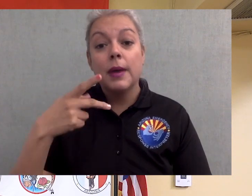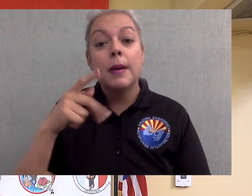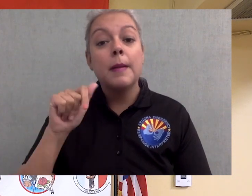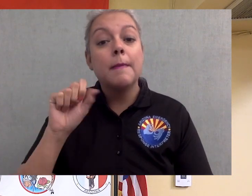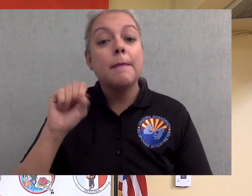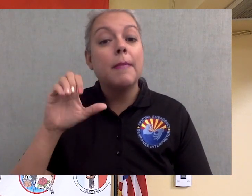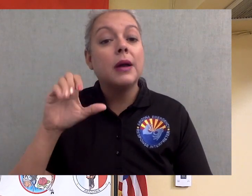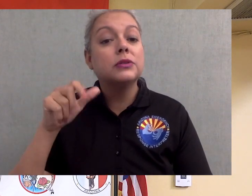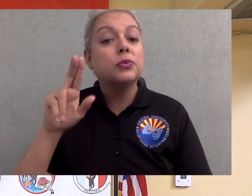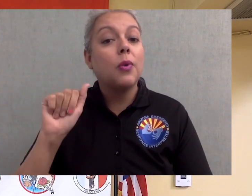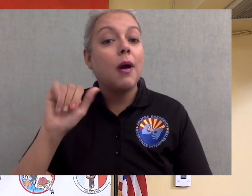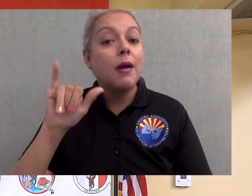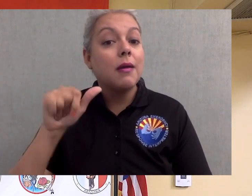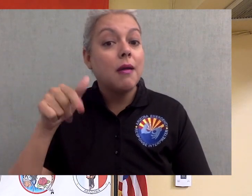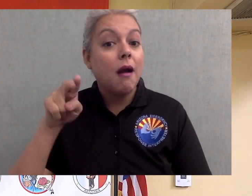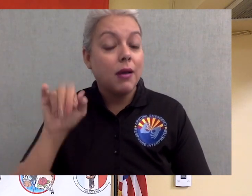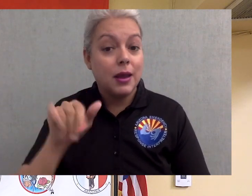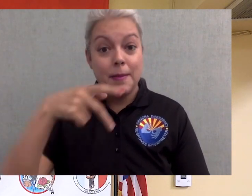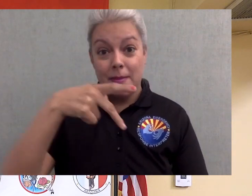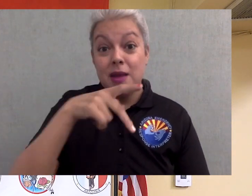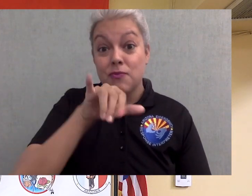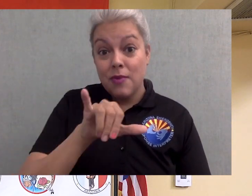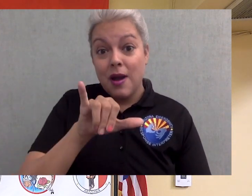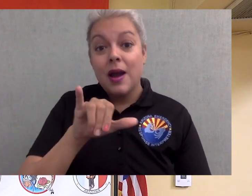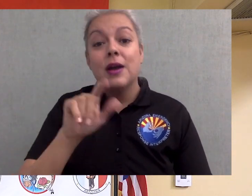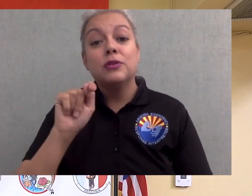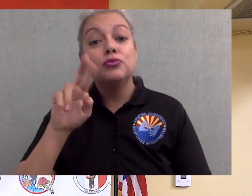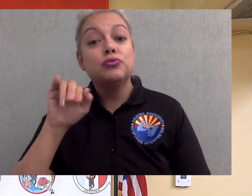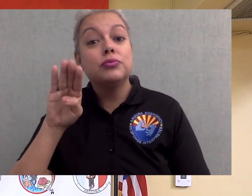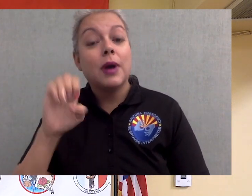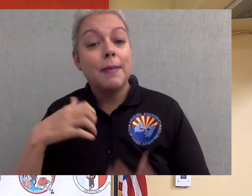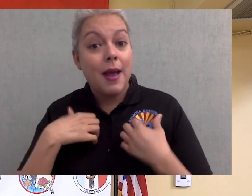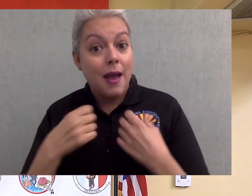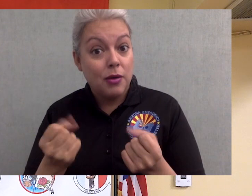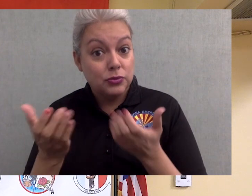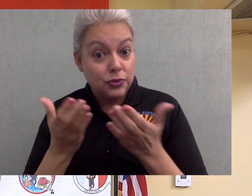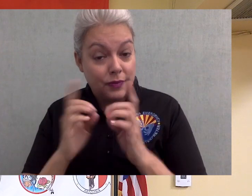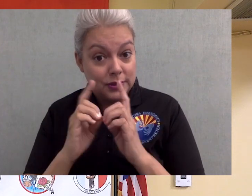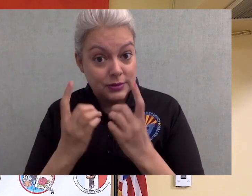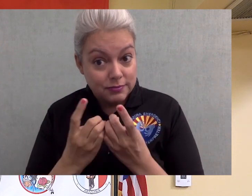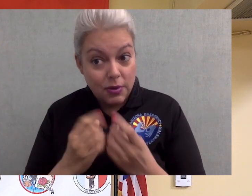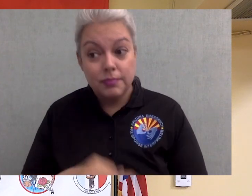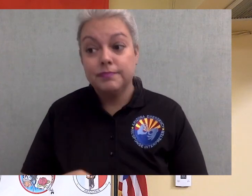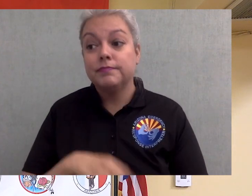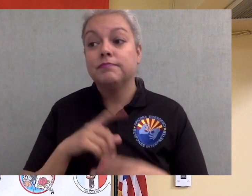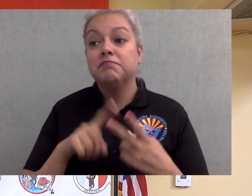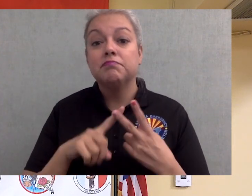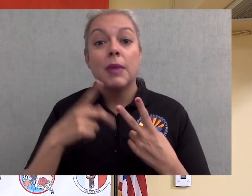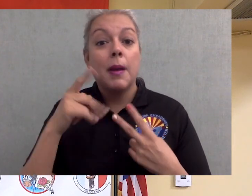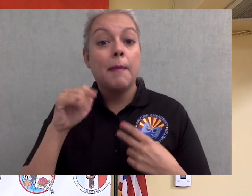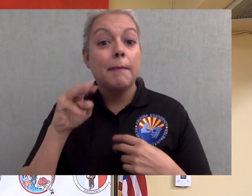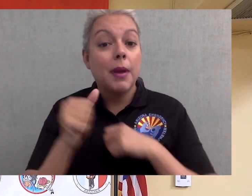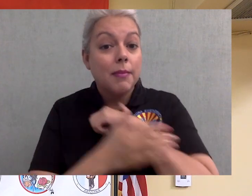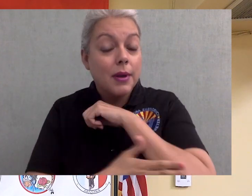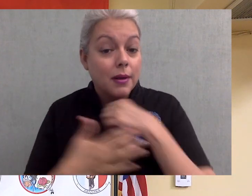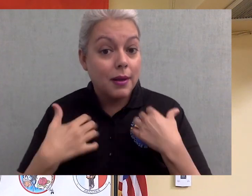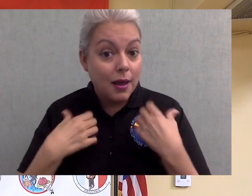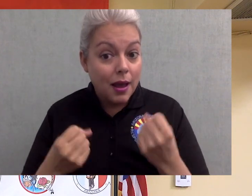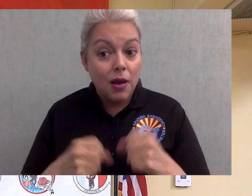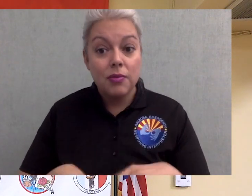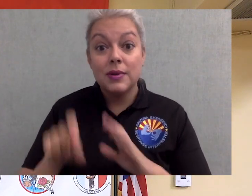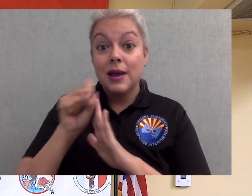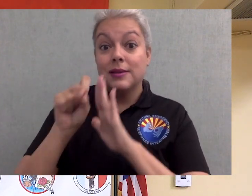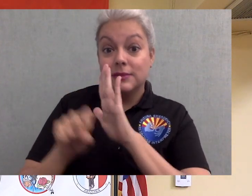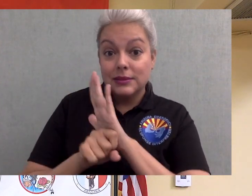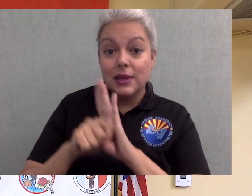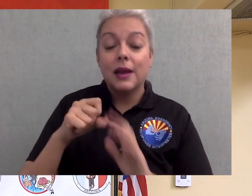PYT Tribal Health Services Division, Pima County, the state, and then our other SIP-Med, our other testing